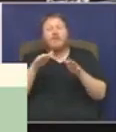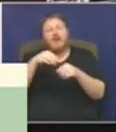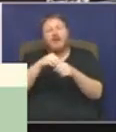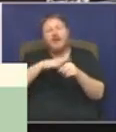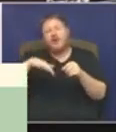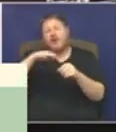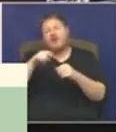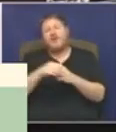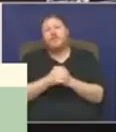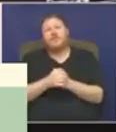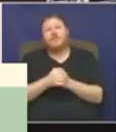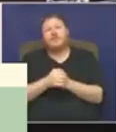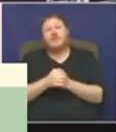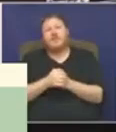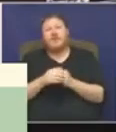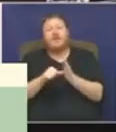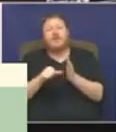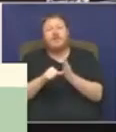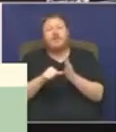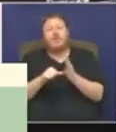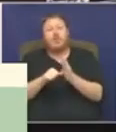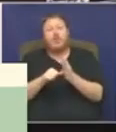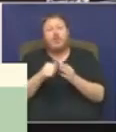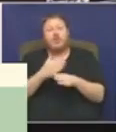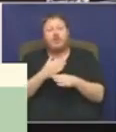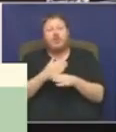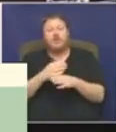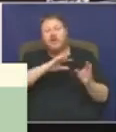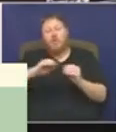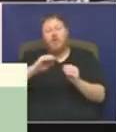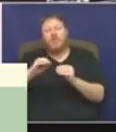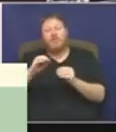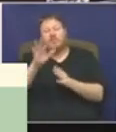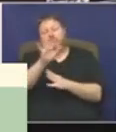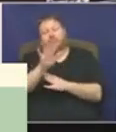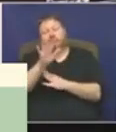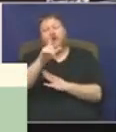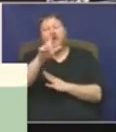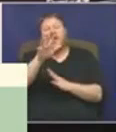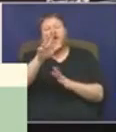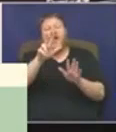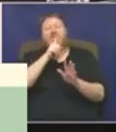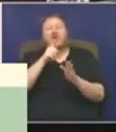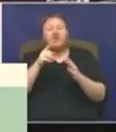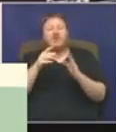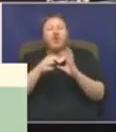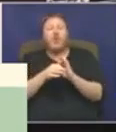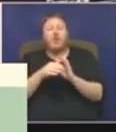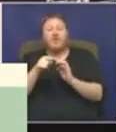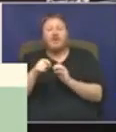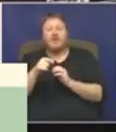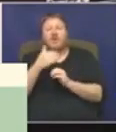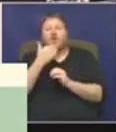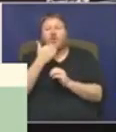One of the urgent tasks is to relocate approximately 8,000 households who are in